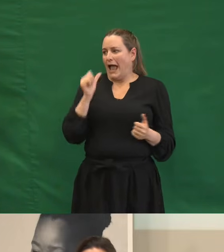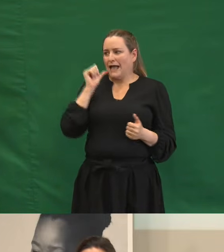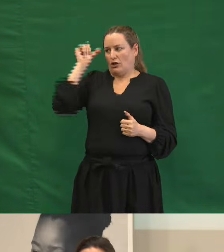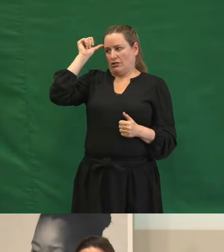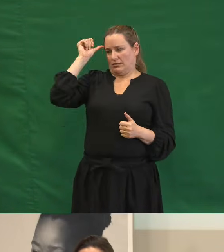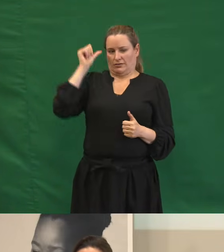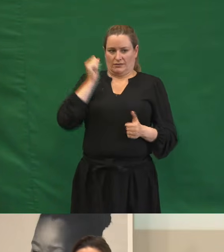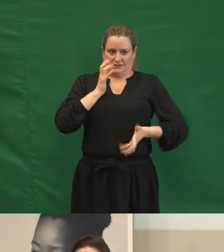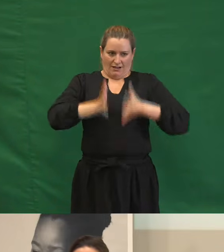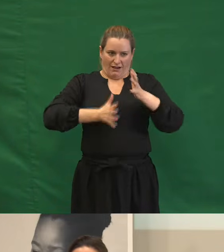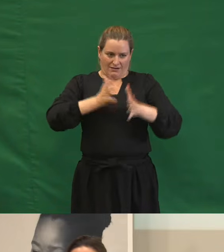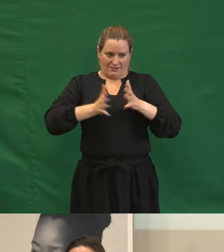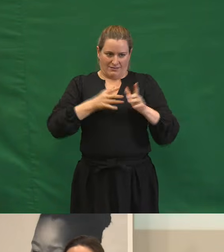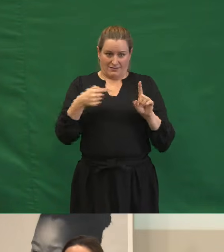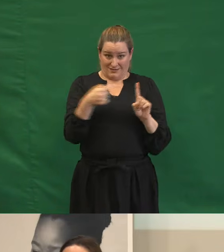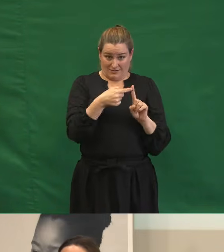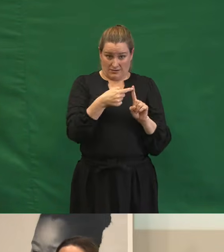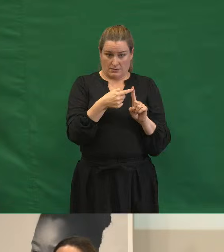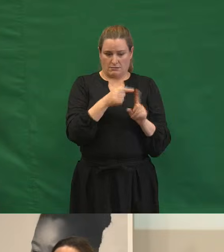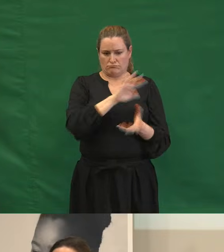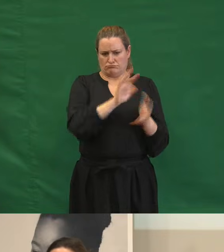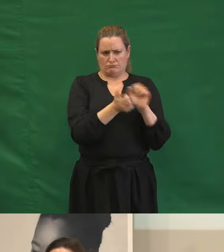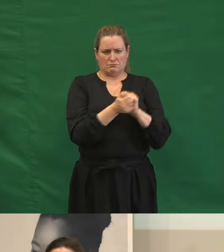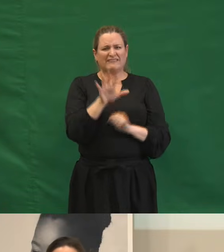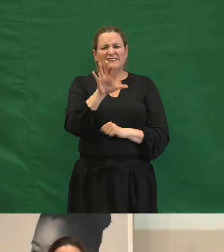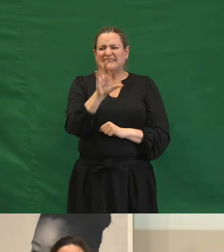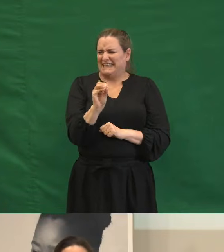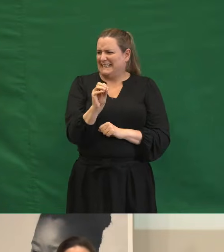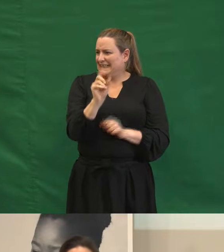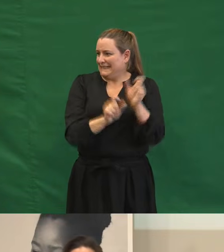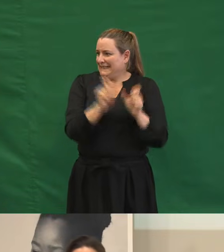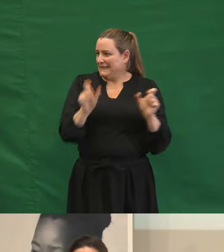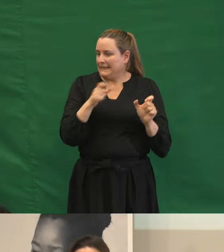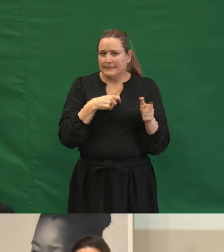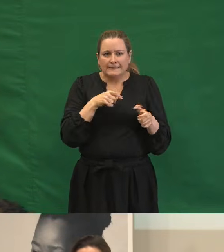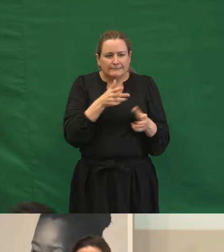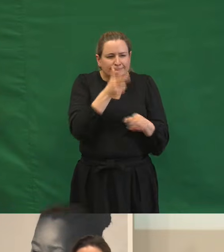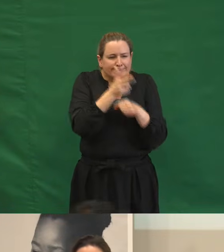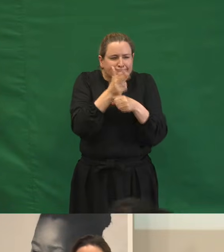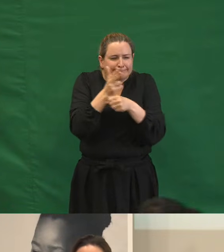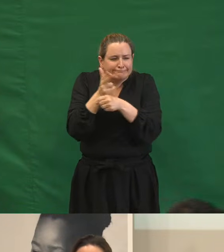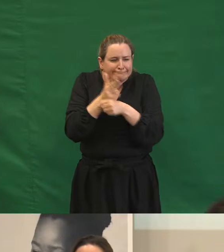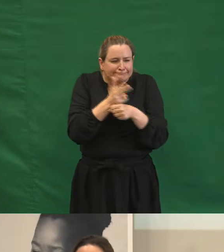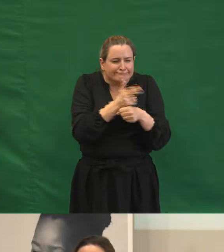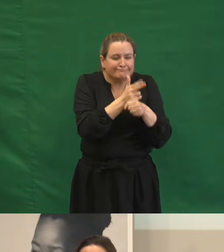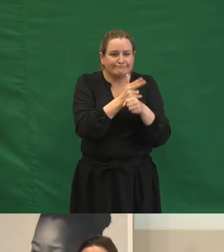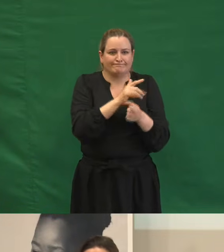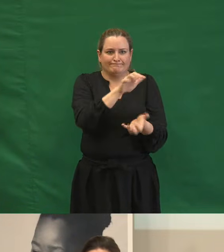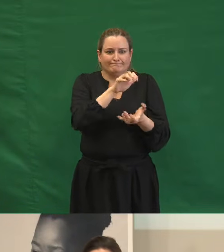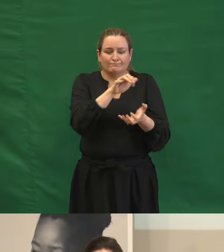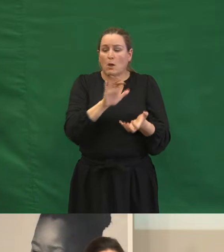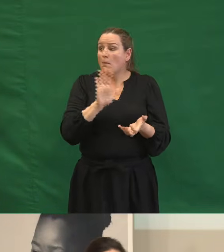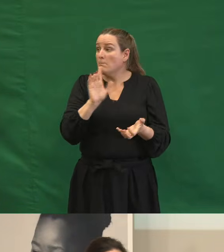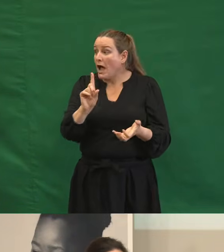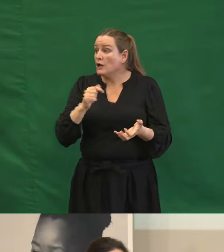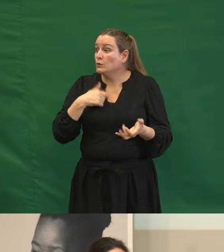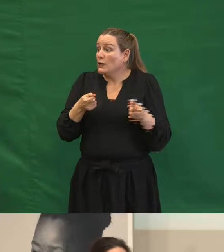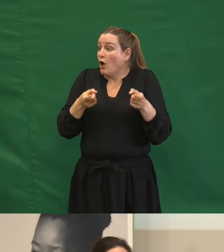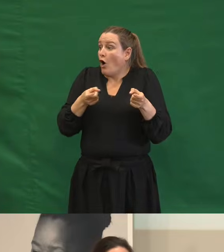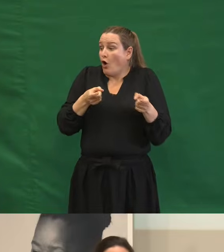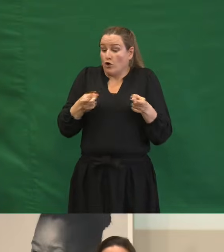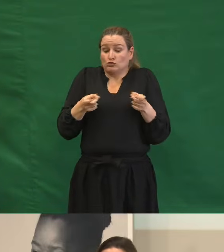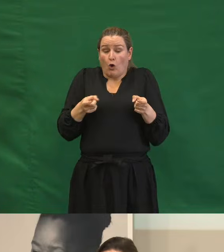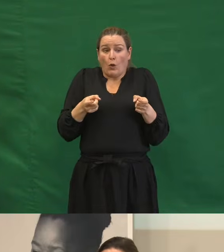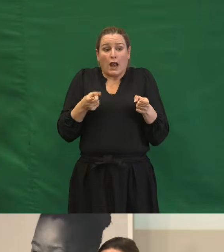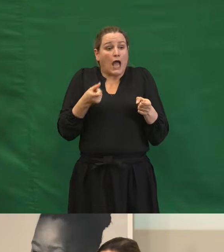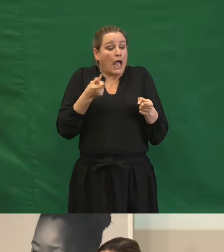elicited data from more than 50 participants, and it's a combination of controlled experimental data, so